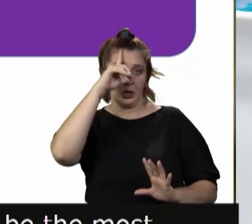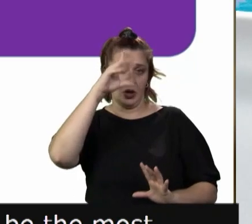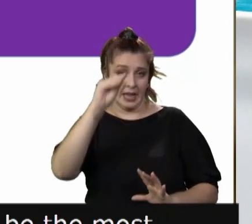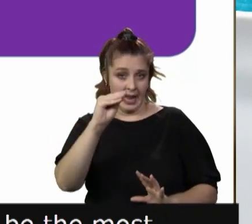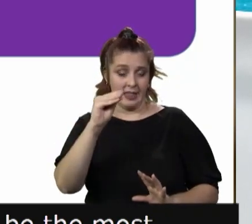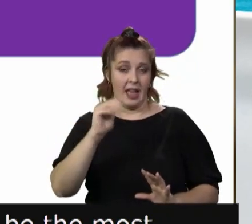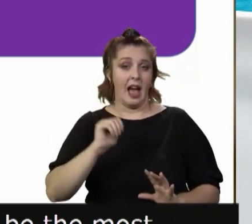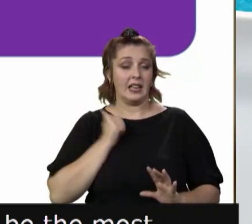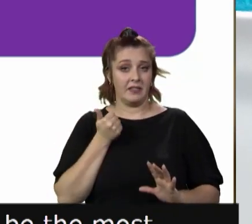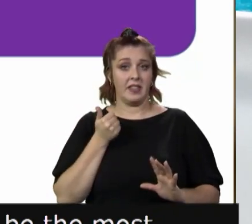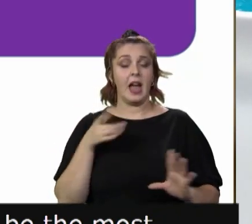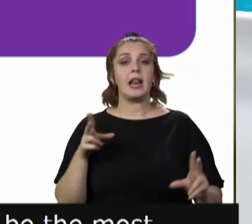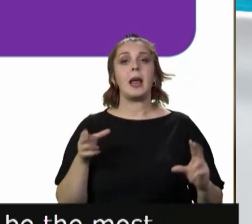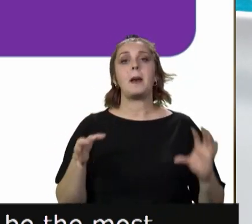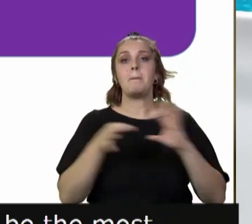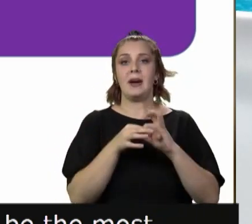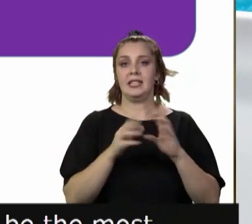to be able to